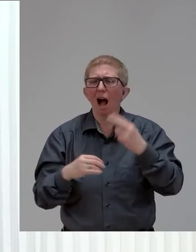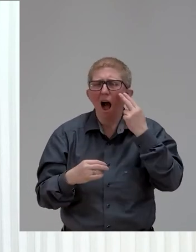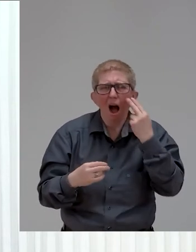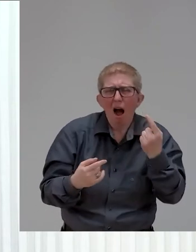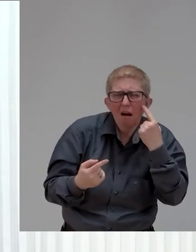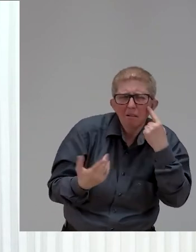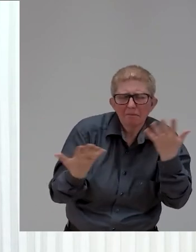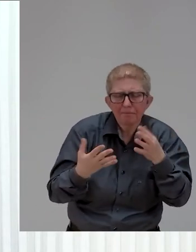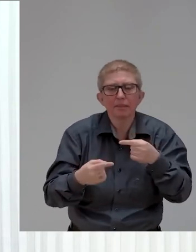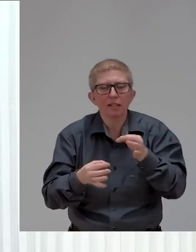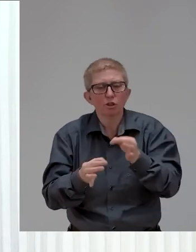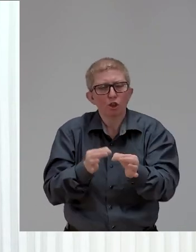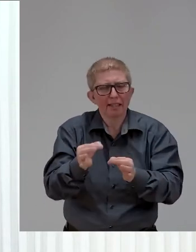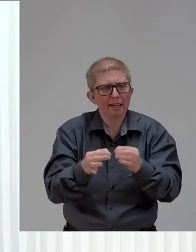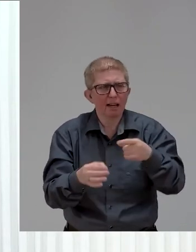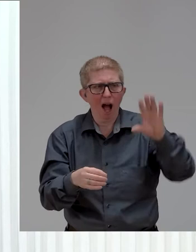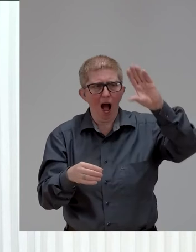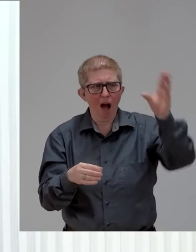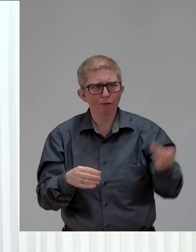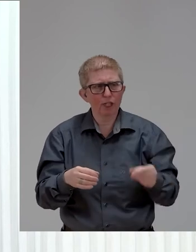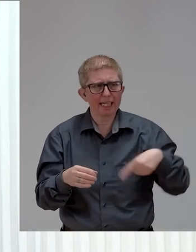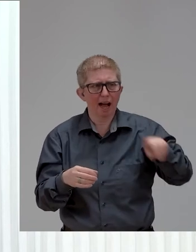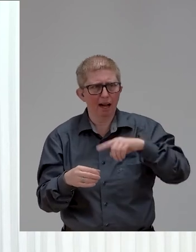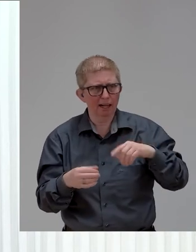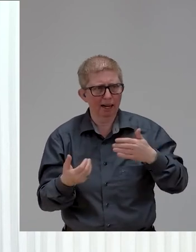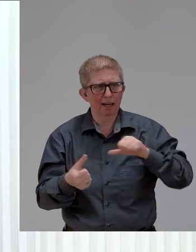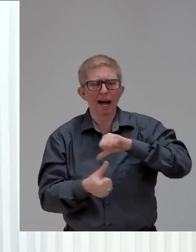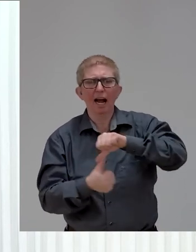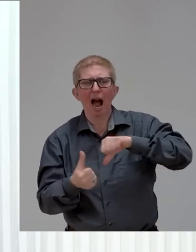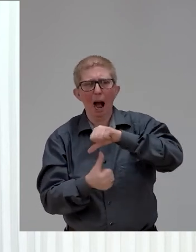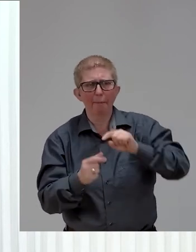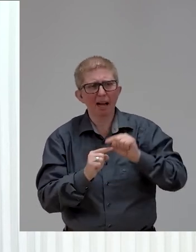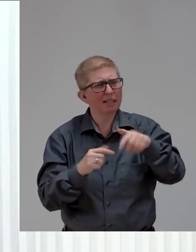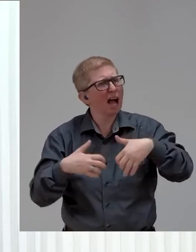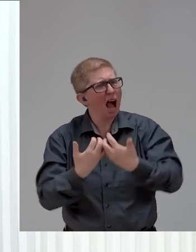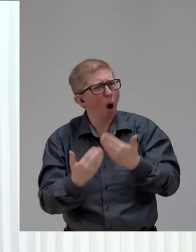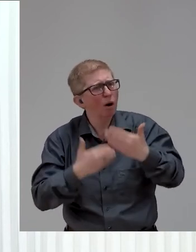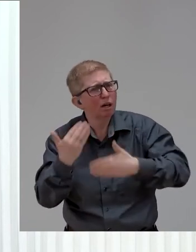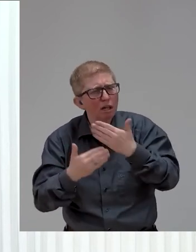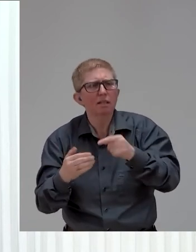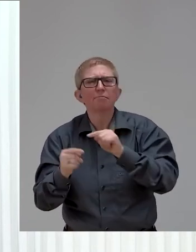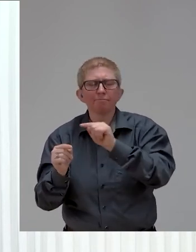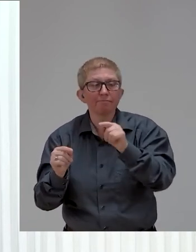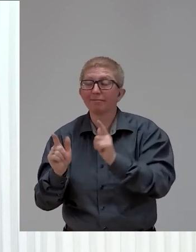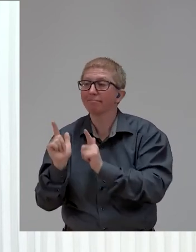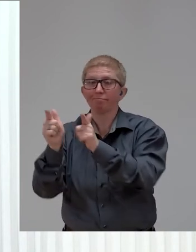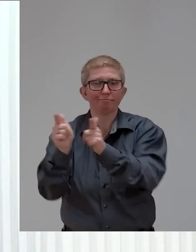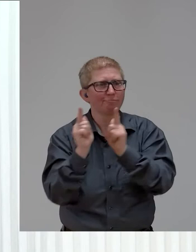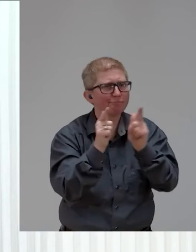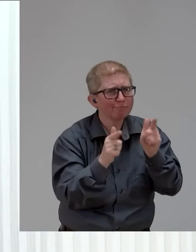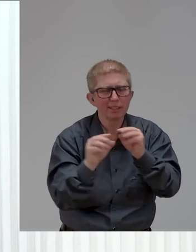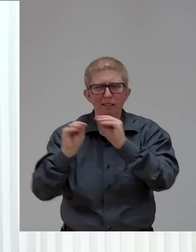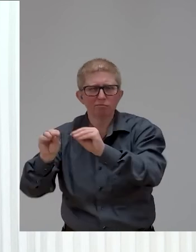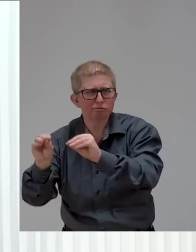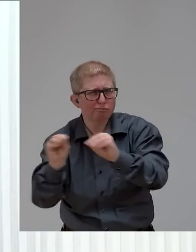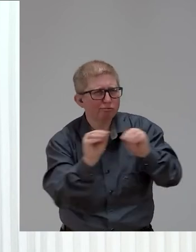Caribbean. This is also very important in view of the fact that some 80% of persons with disability live in developing countries. We need